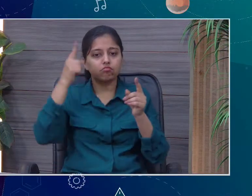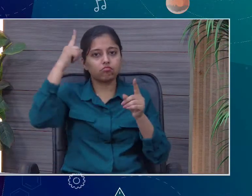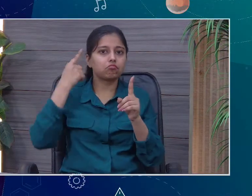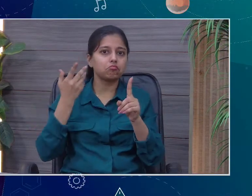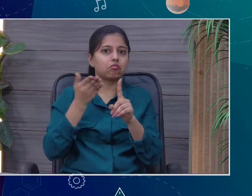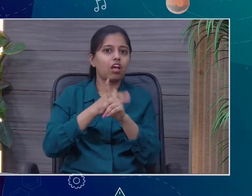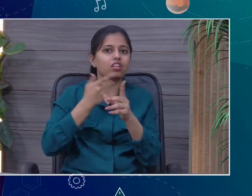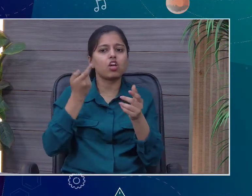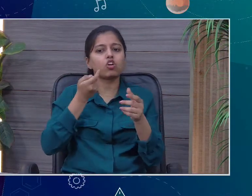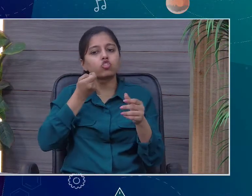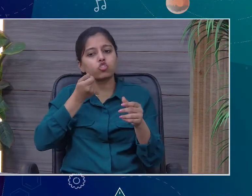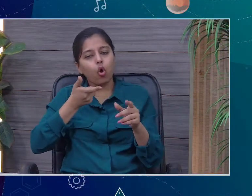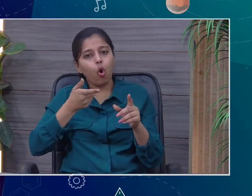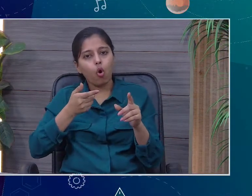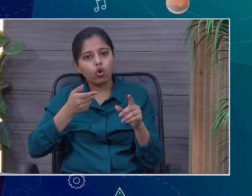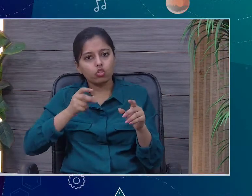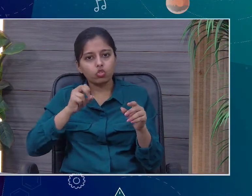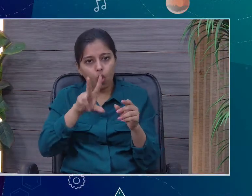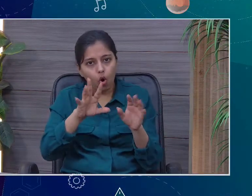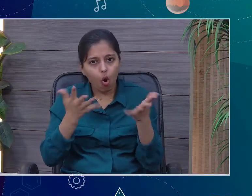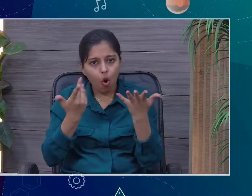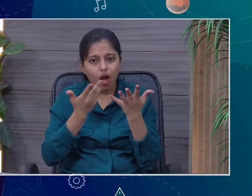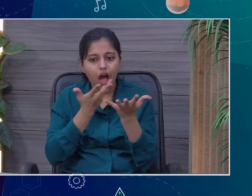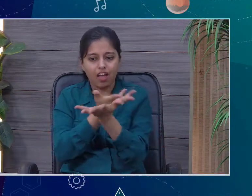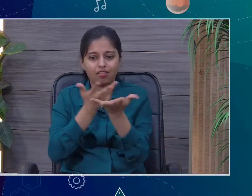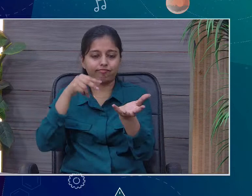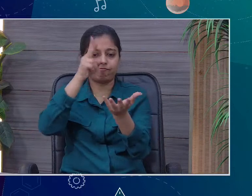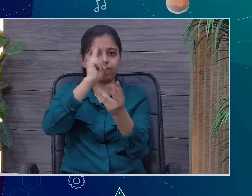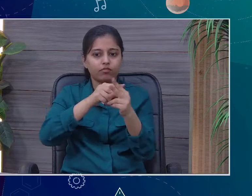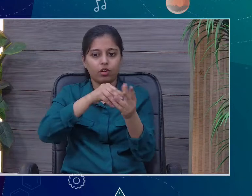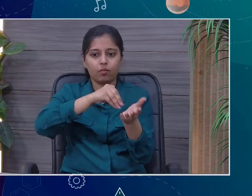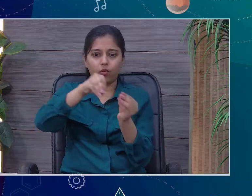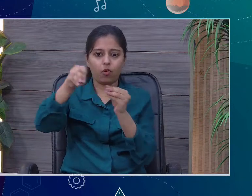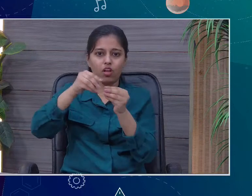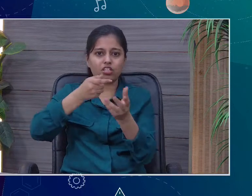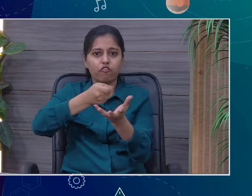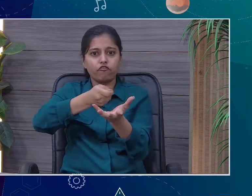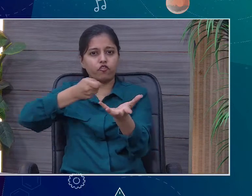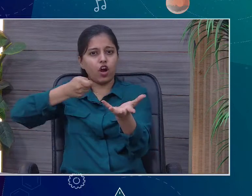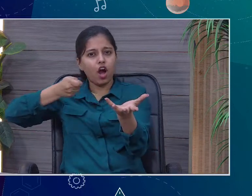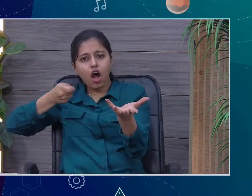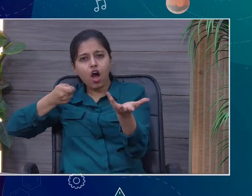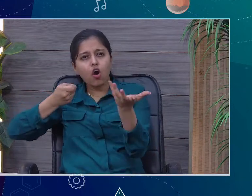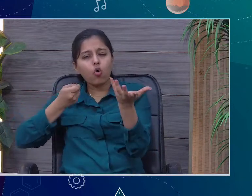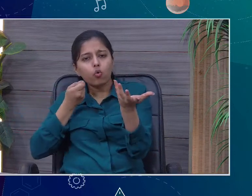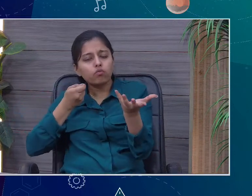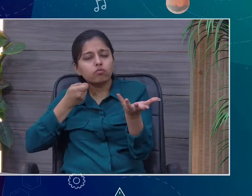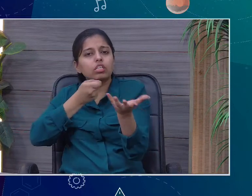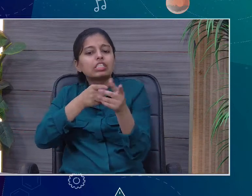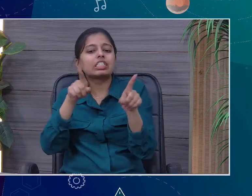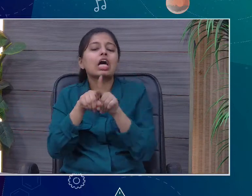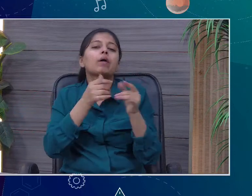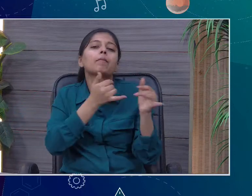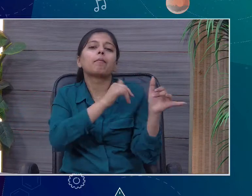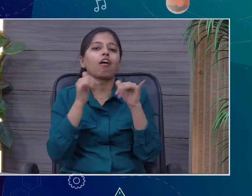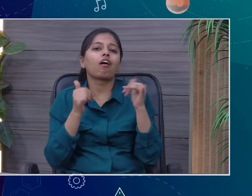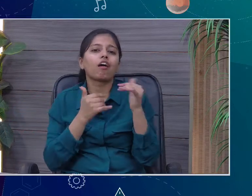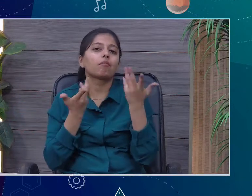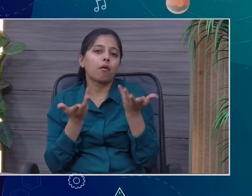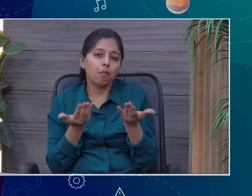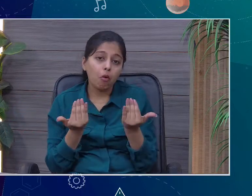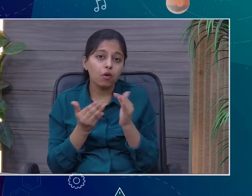using the torch they can place it at different positions and take it far away. It is like a game for the children, and they